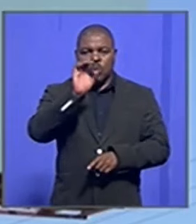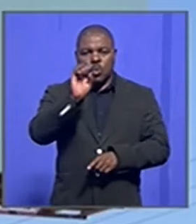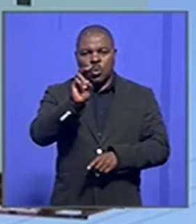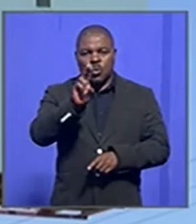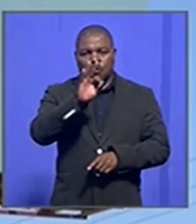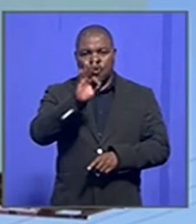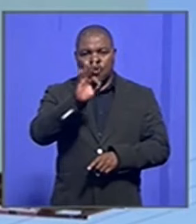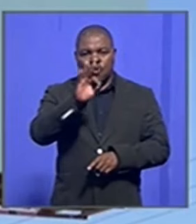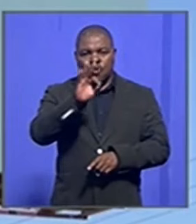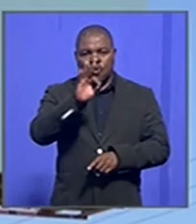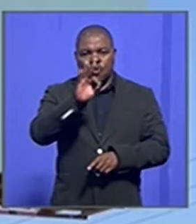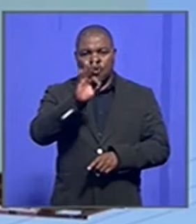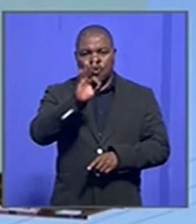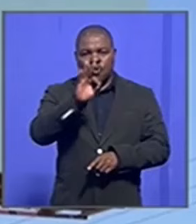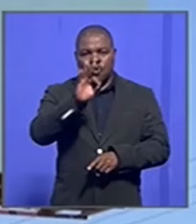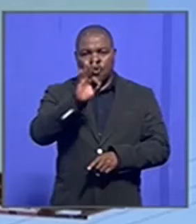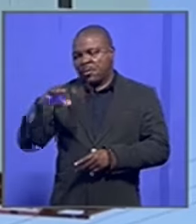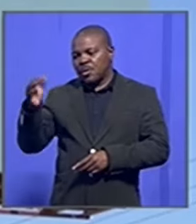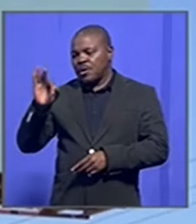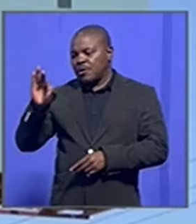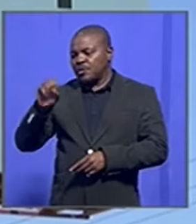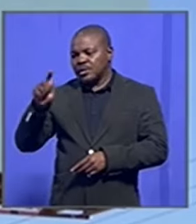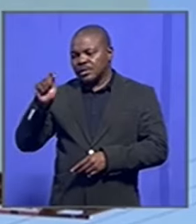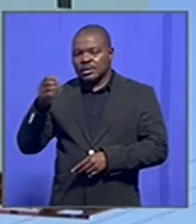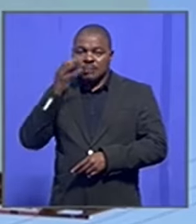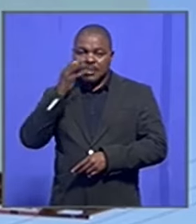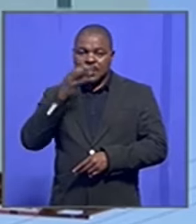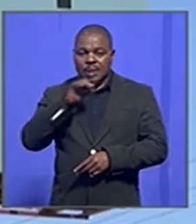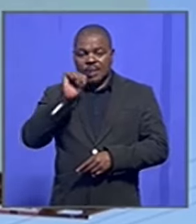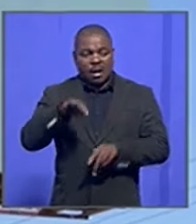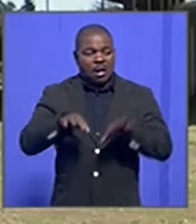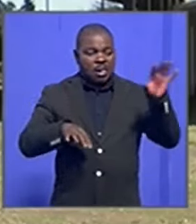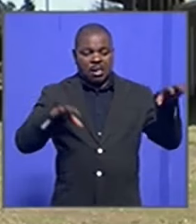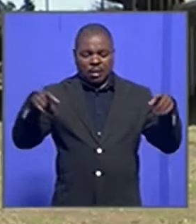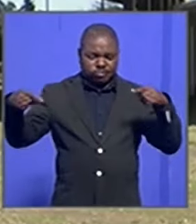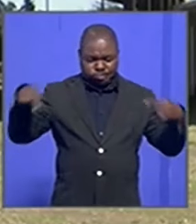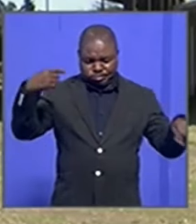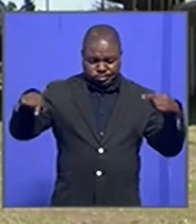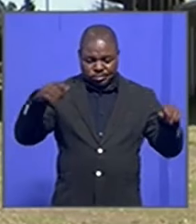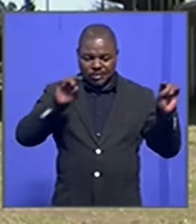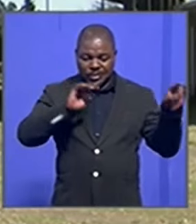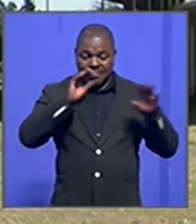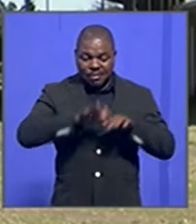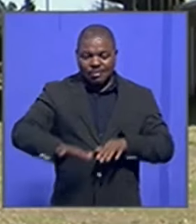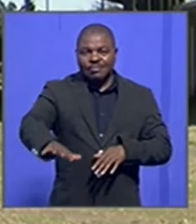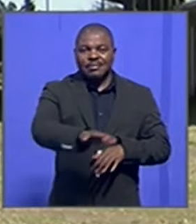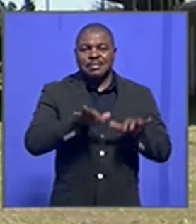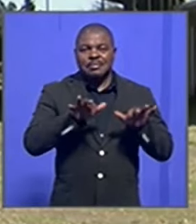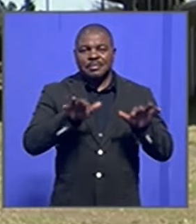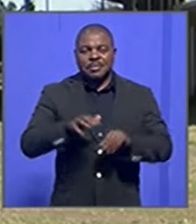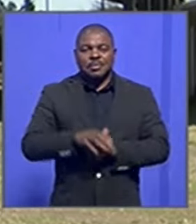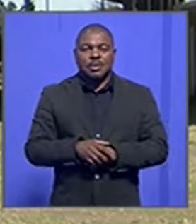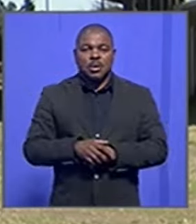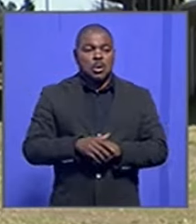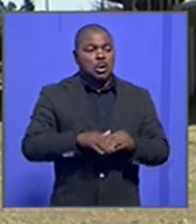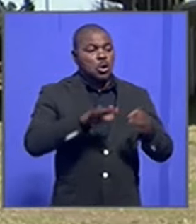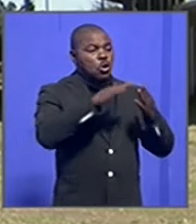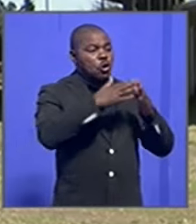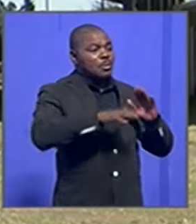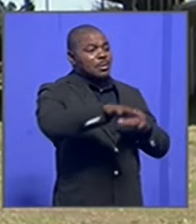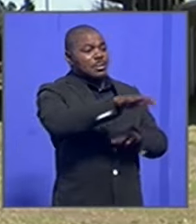lemo fest dira gore polelwana e e reng fa ditlodi lwana bojang bo a boga. Baopedi ba selegae ba re ba tlogetswe